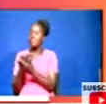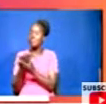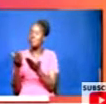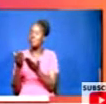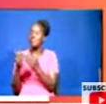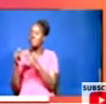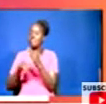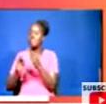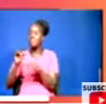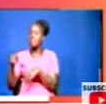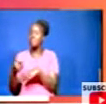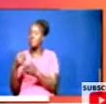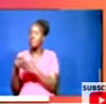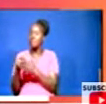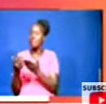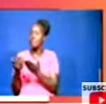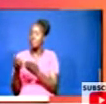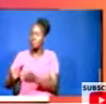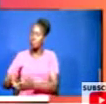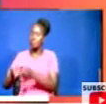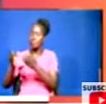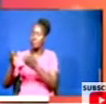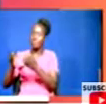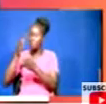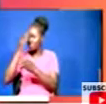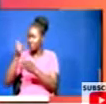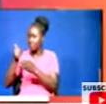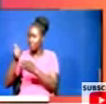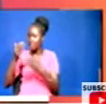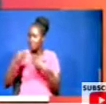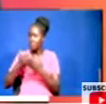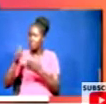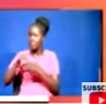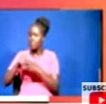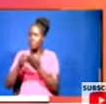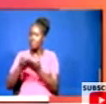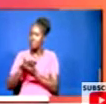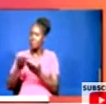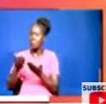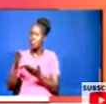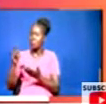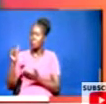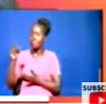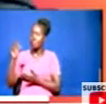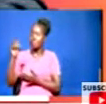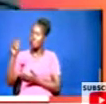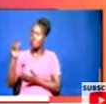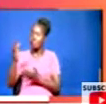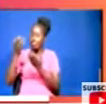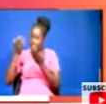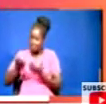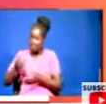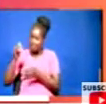than 3,000 shillings a bag because local investors like Dangote have heavily invested